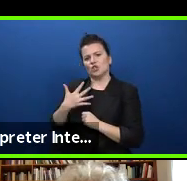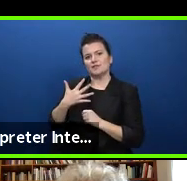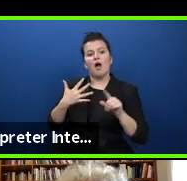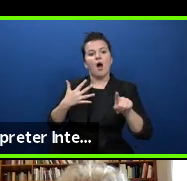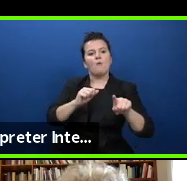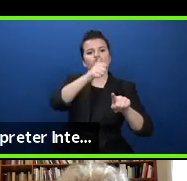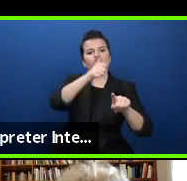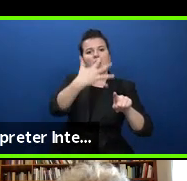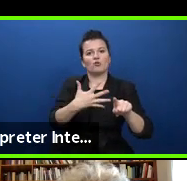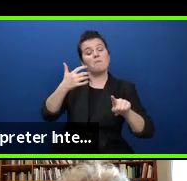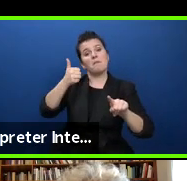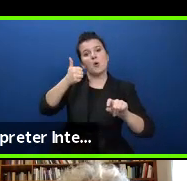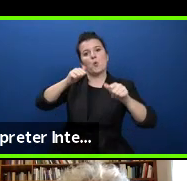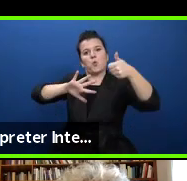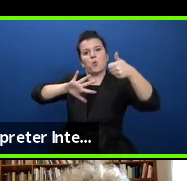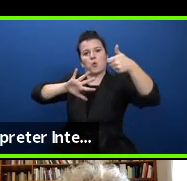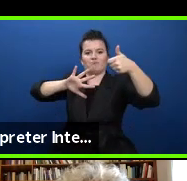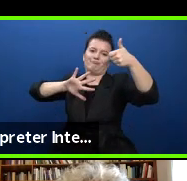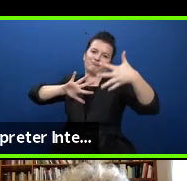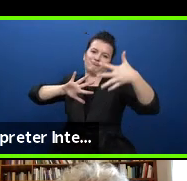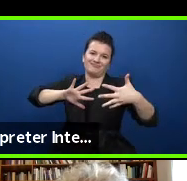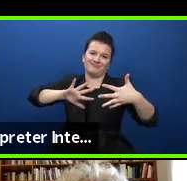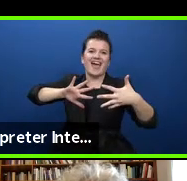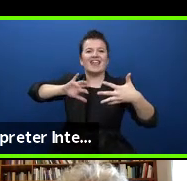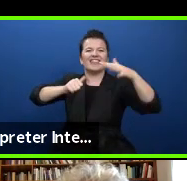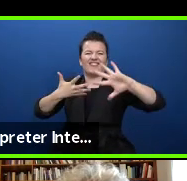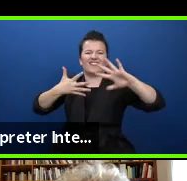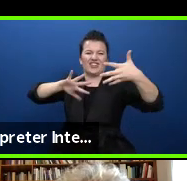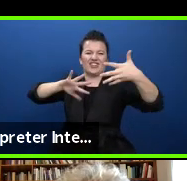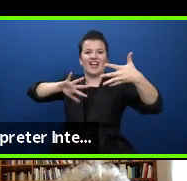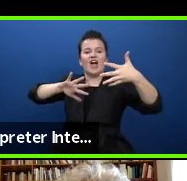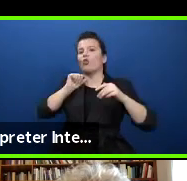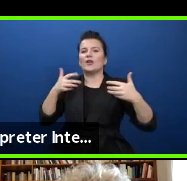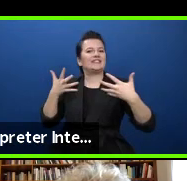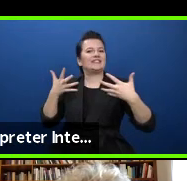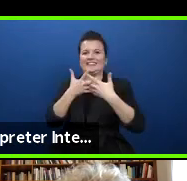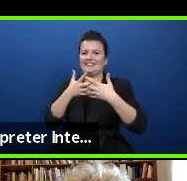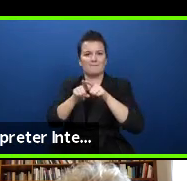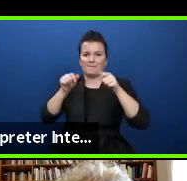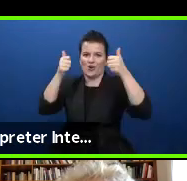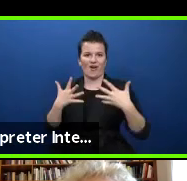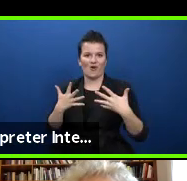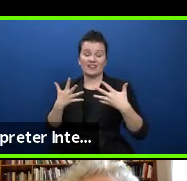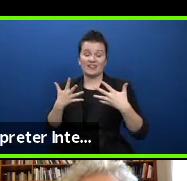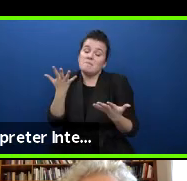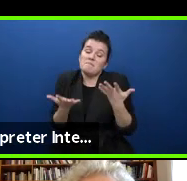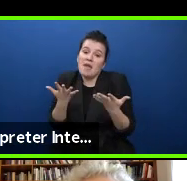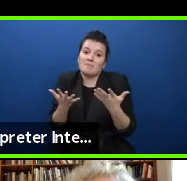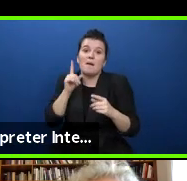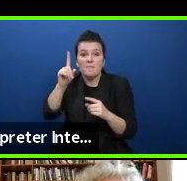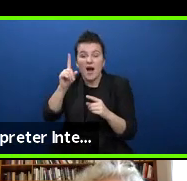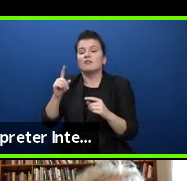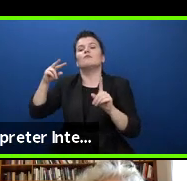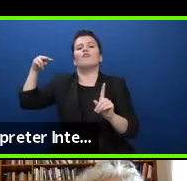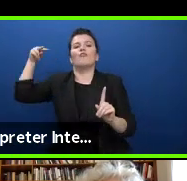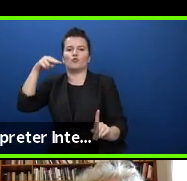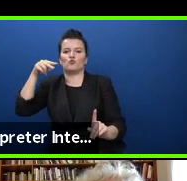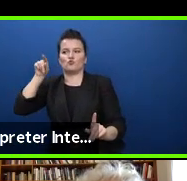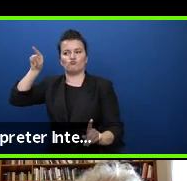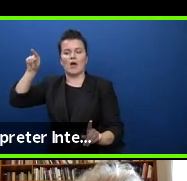And then we have a final question, and we only have a few minutes left. And that is also from the live stream.